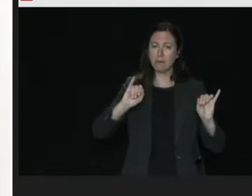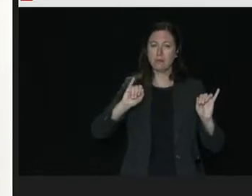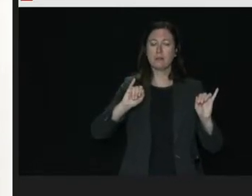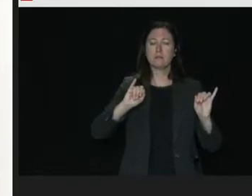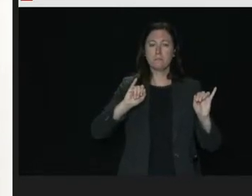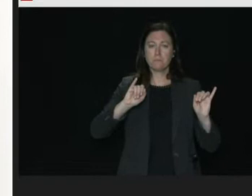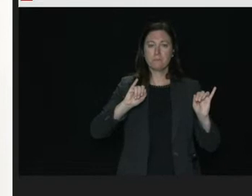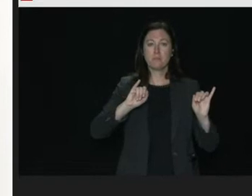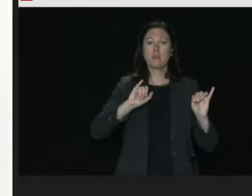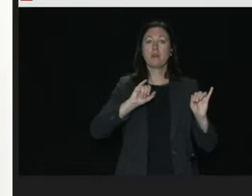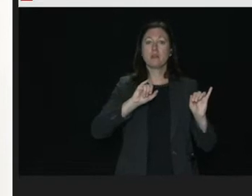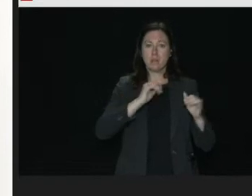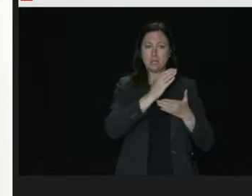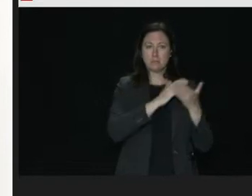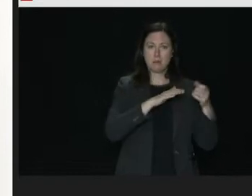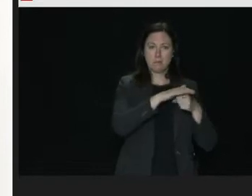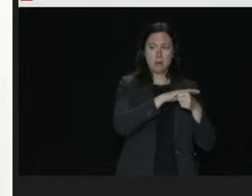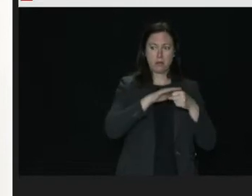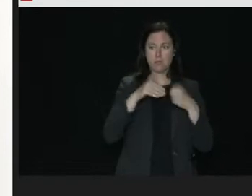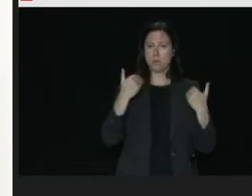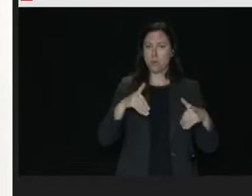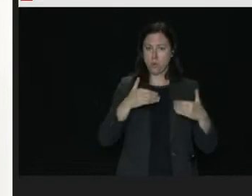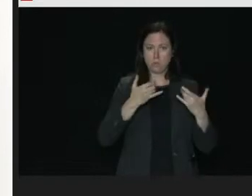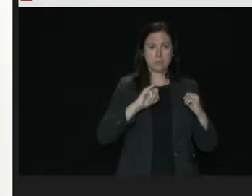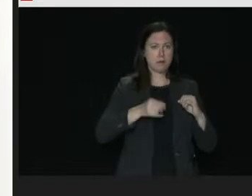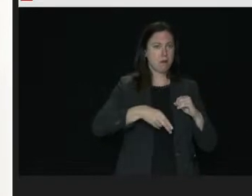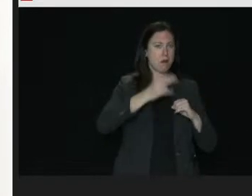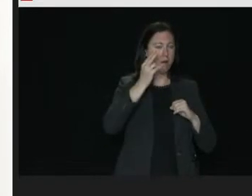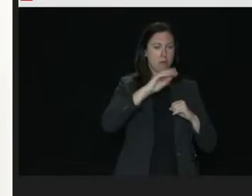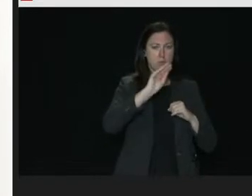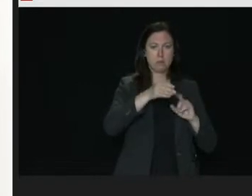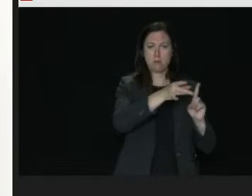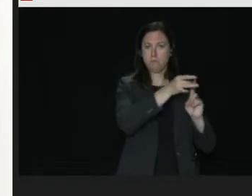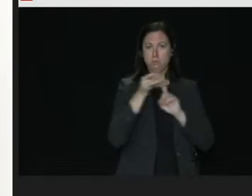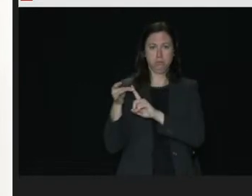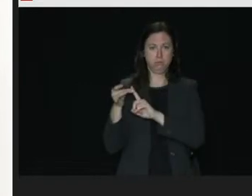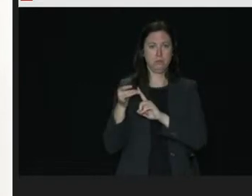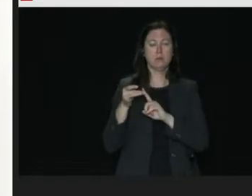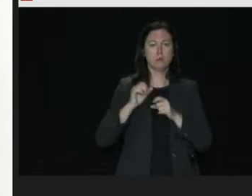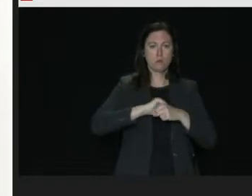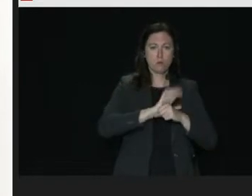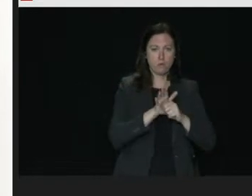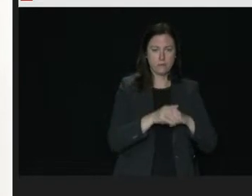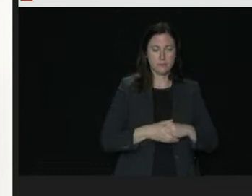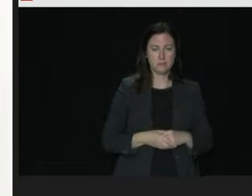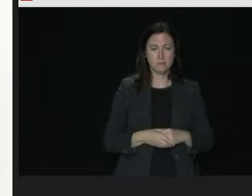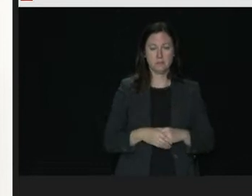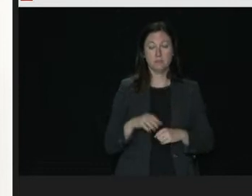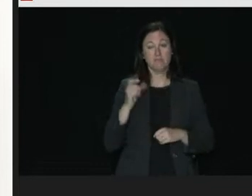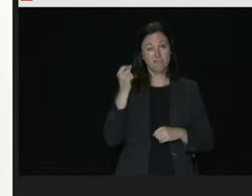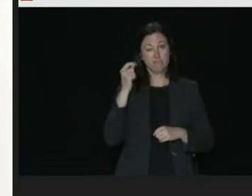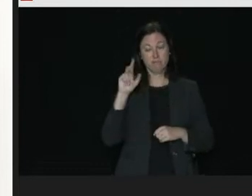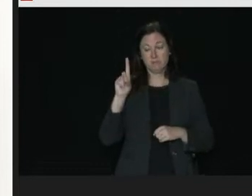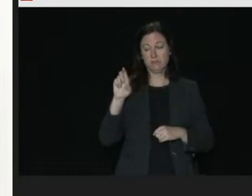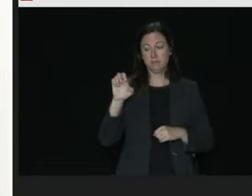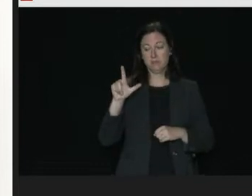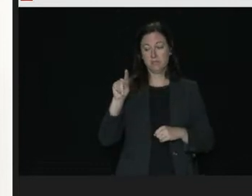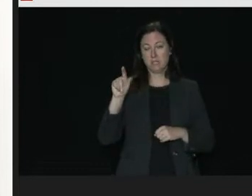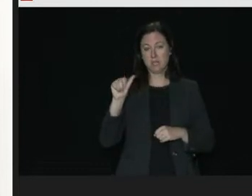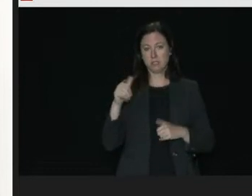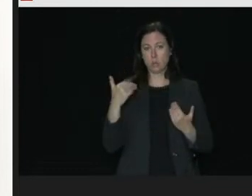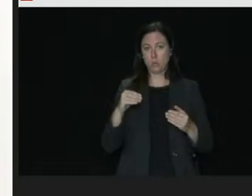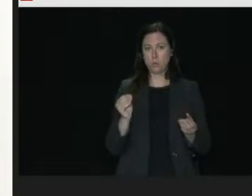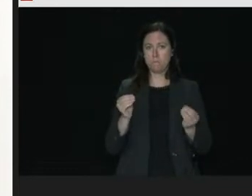high in several areas of the country. With the increased severity of the Delta variant, this